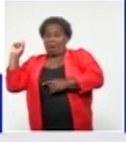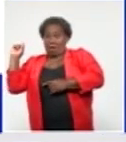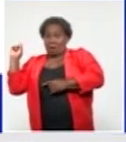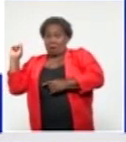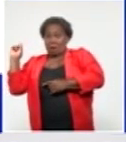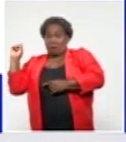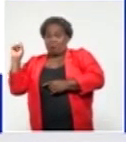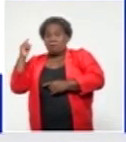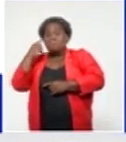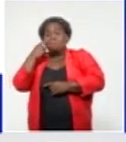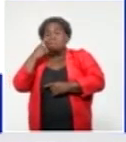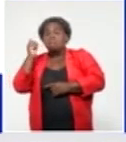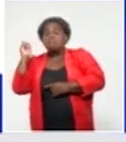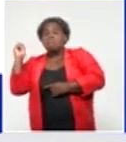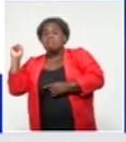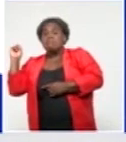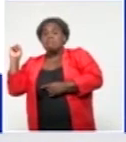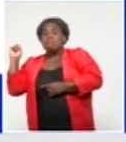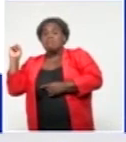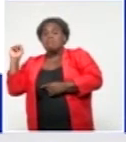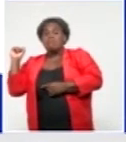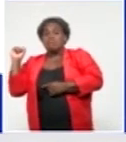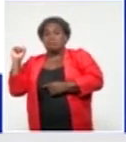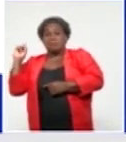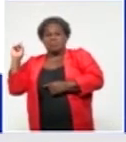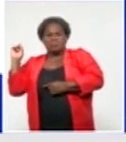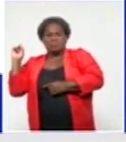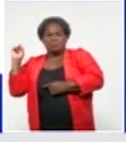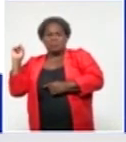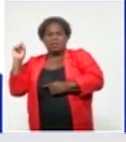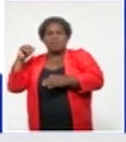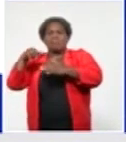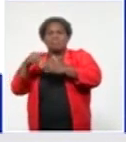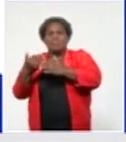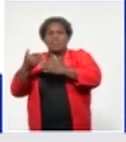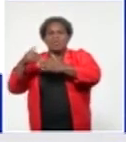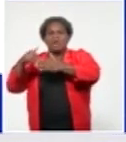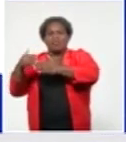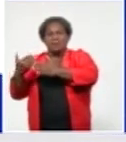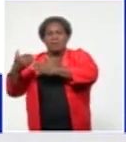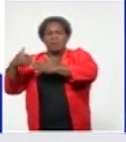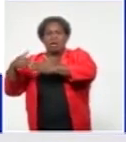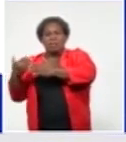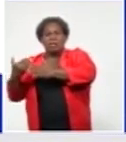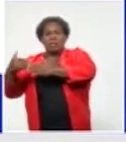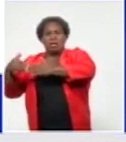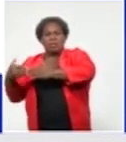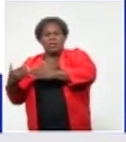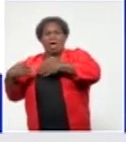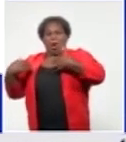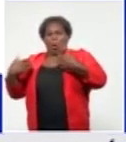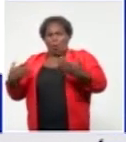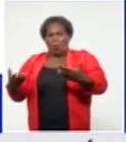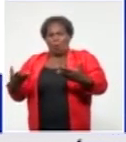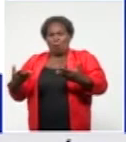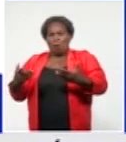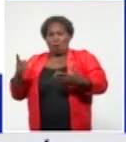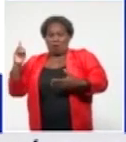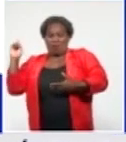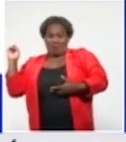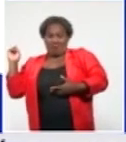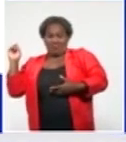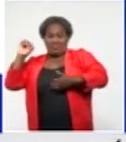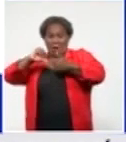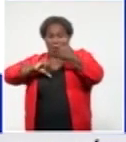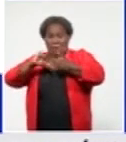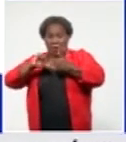The chart reflects that far from decreasing, the lines continue to rise. The yellow color indicates the behavior of the pandemic